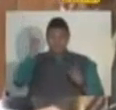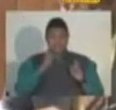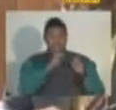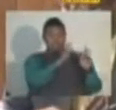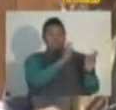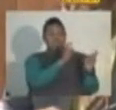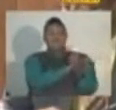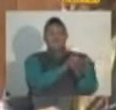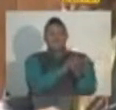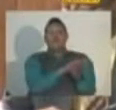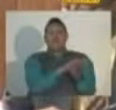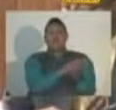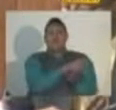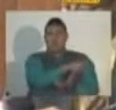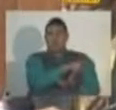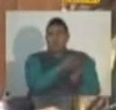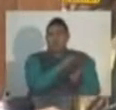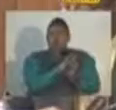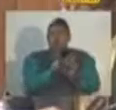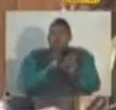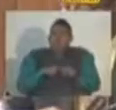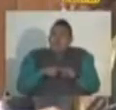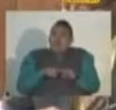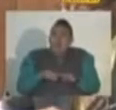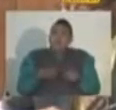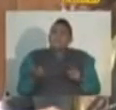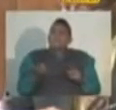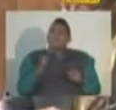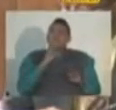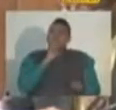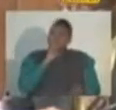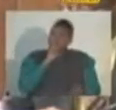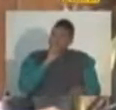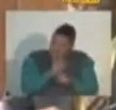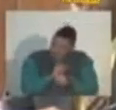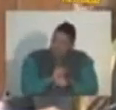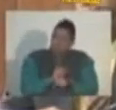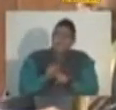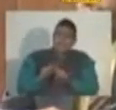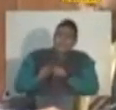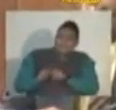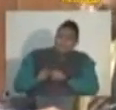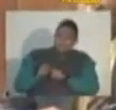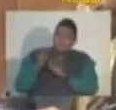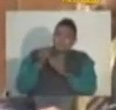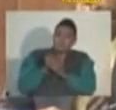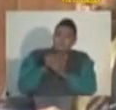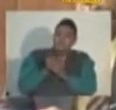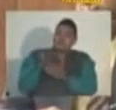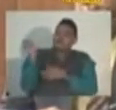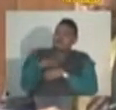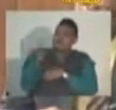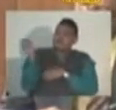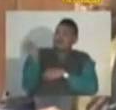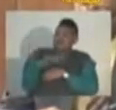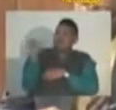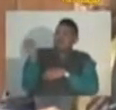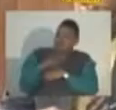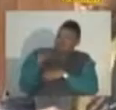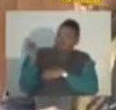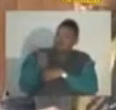schools a more reliable, certain and dependent stream of funding which